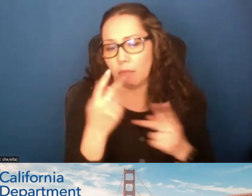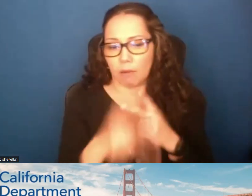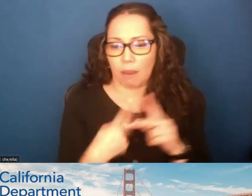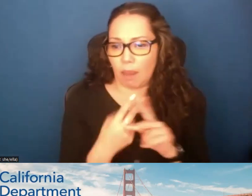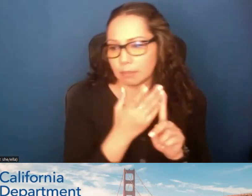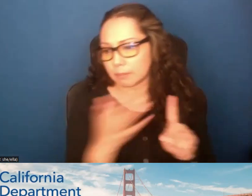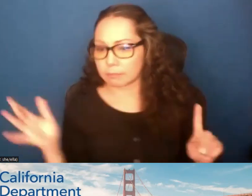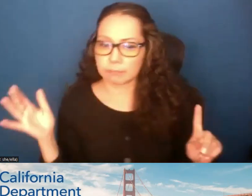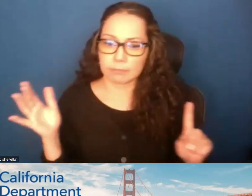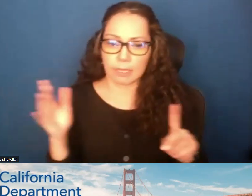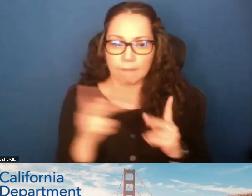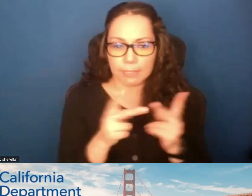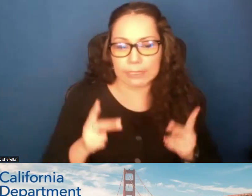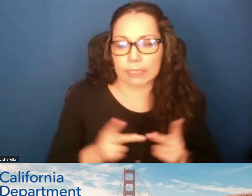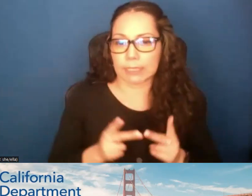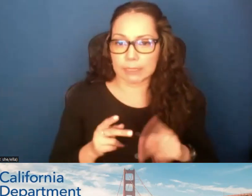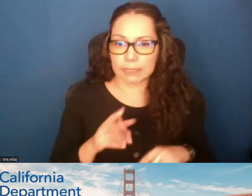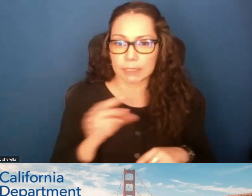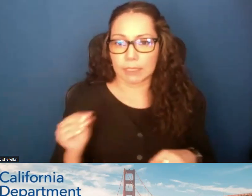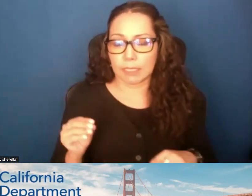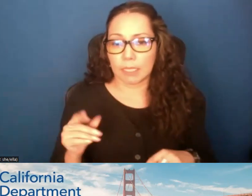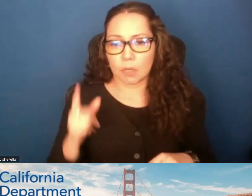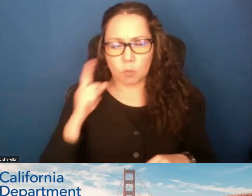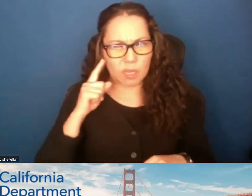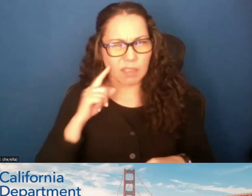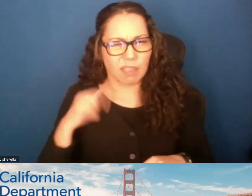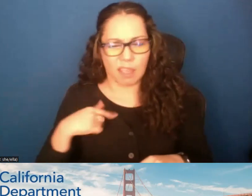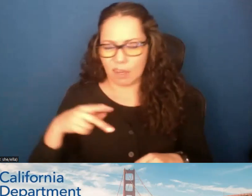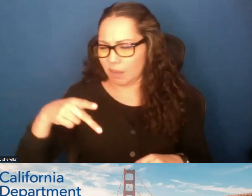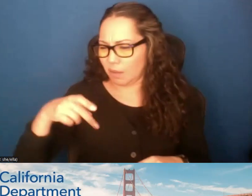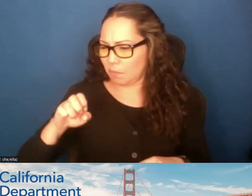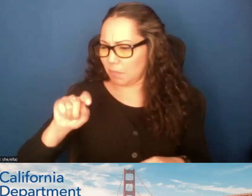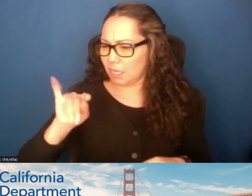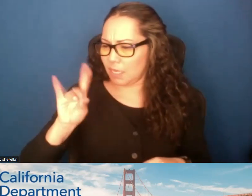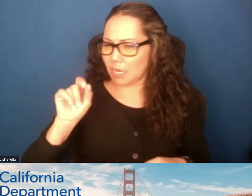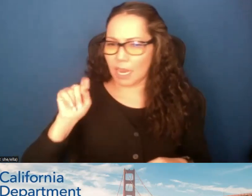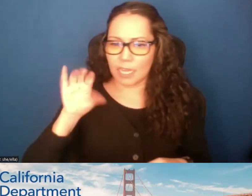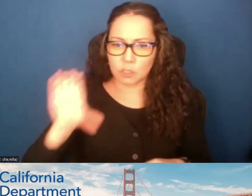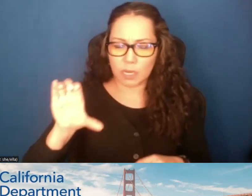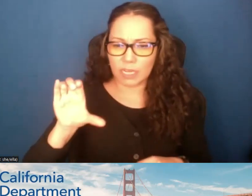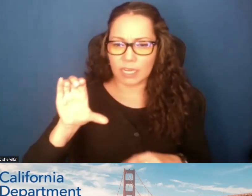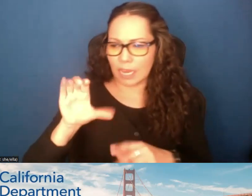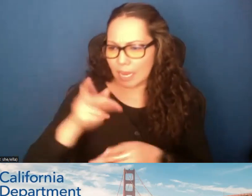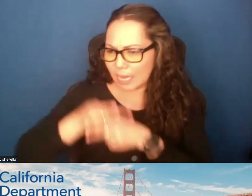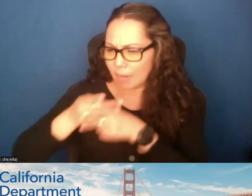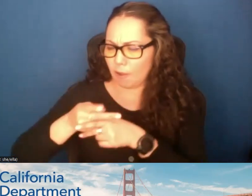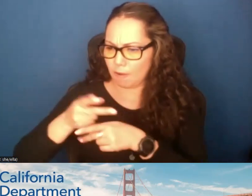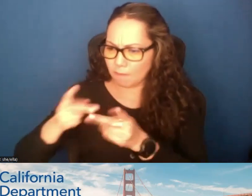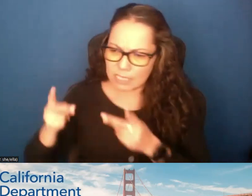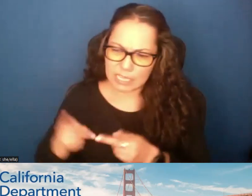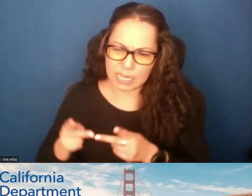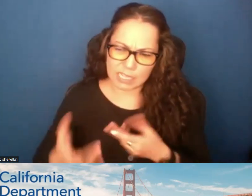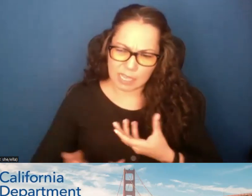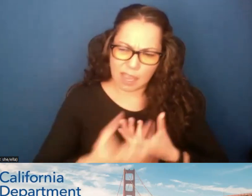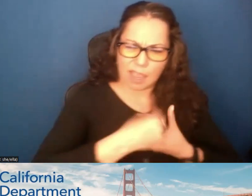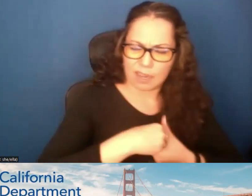of questions in the kickoff meeting about whether pediatric care facilities would be included in the scope. we referred back to the